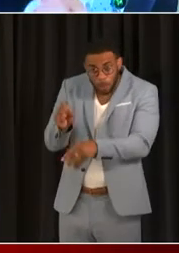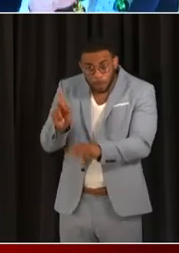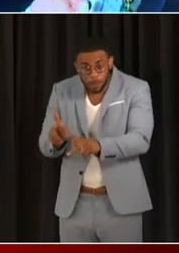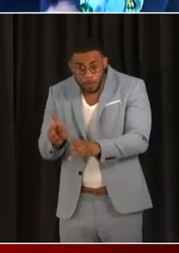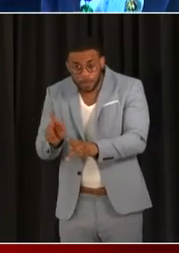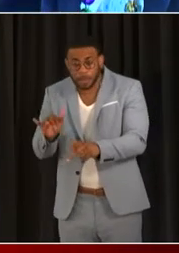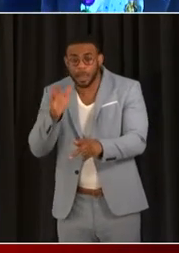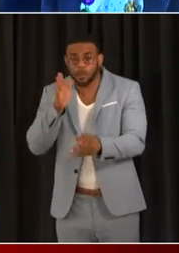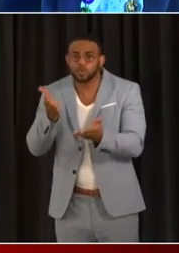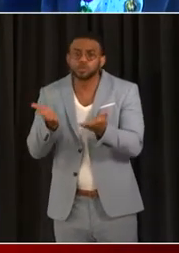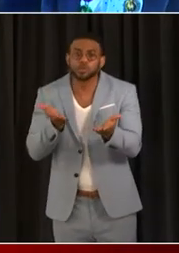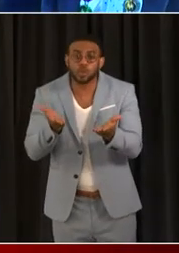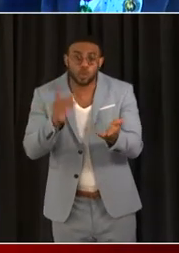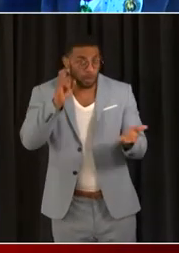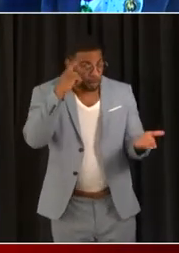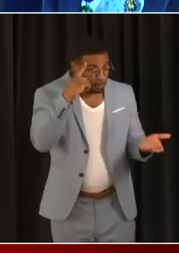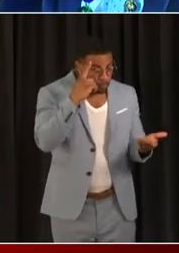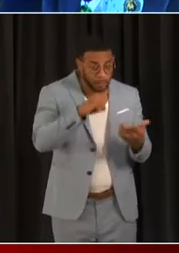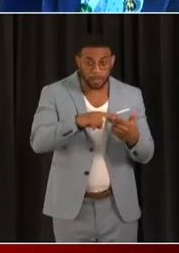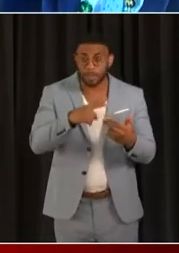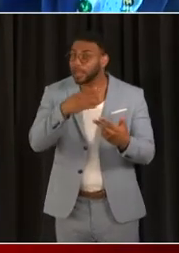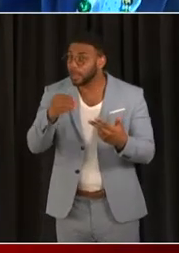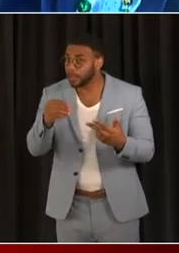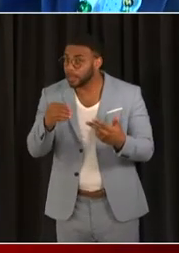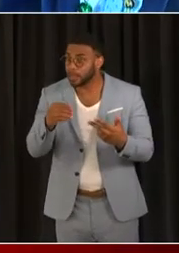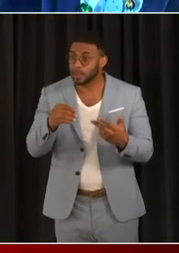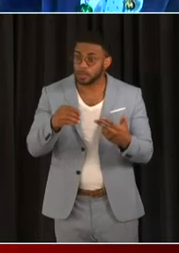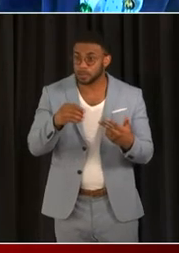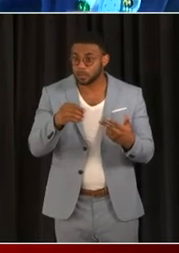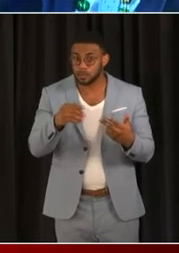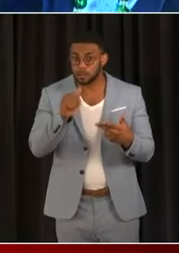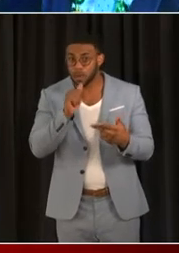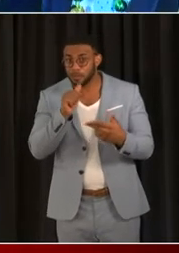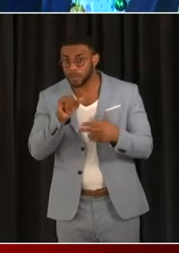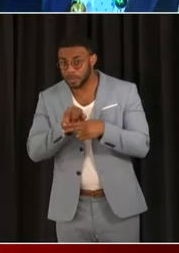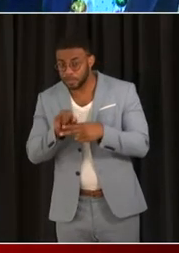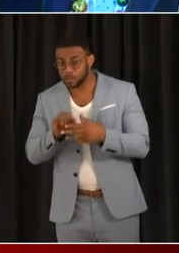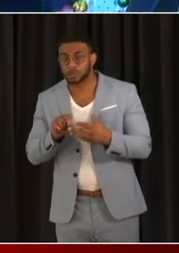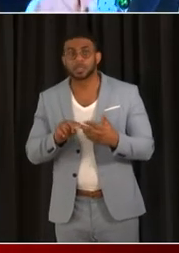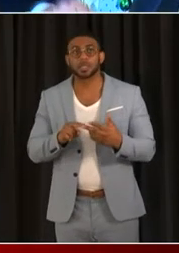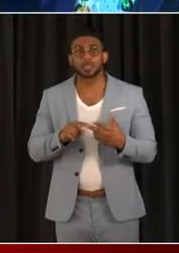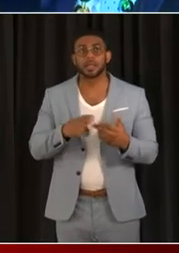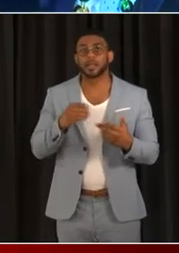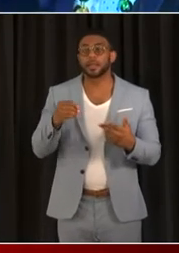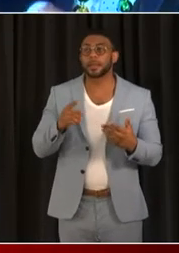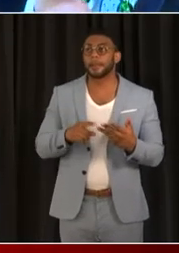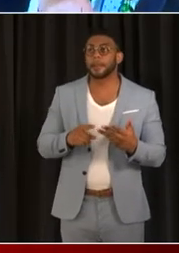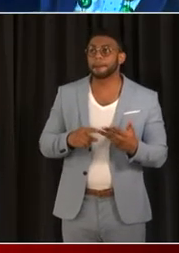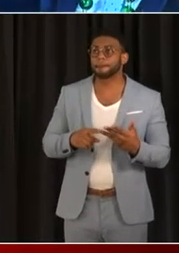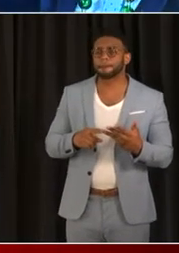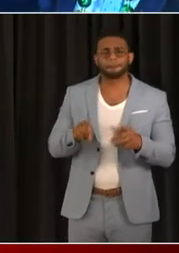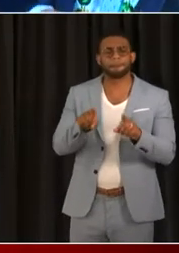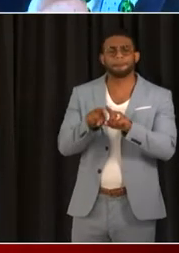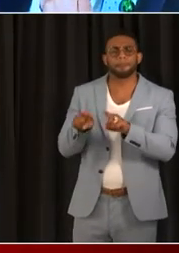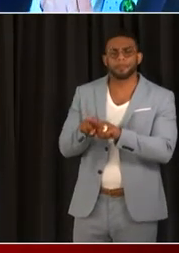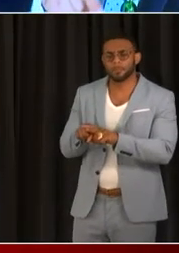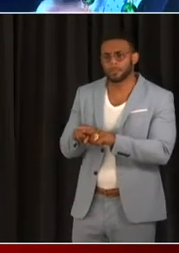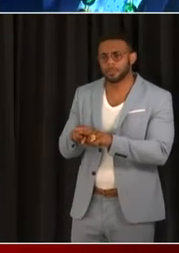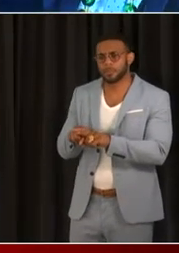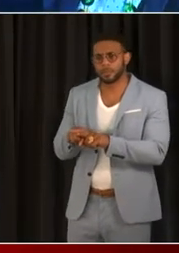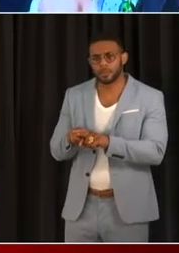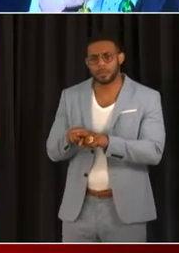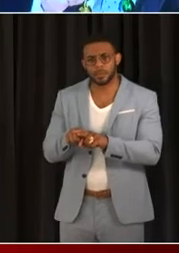people, that will serve government and private industry, and